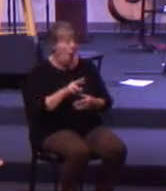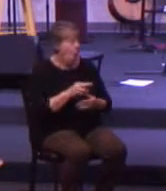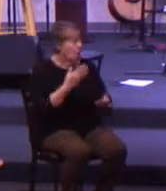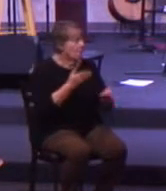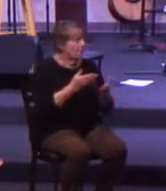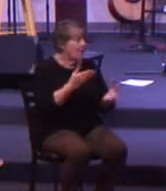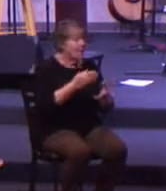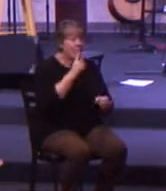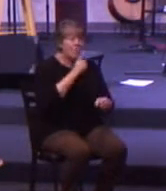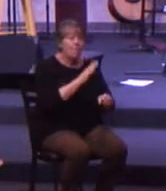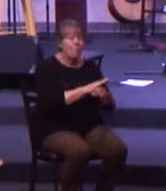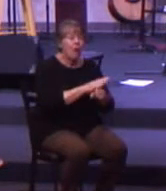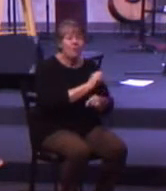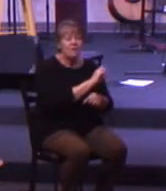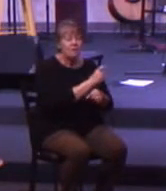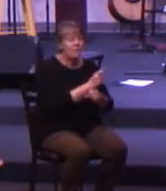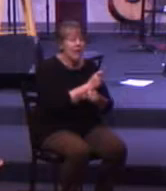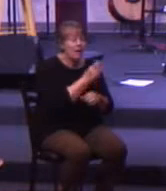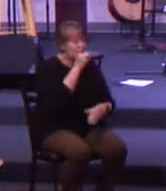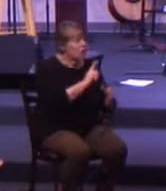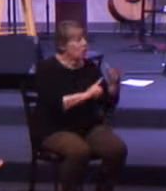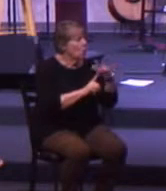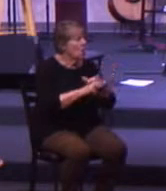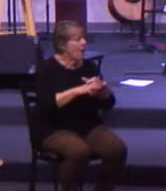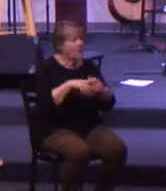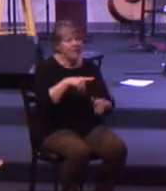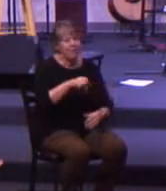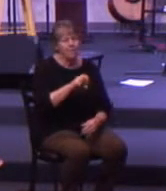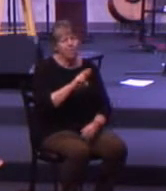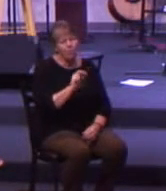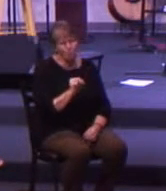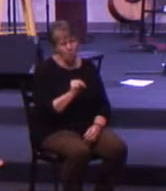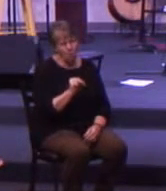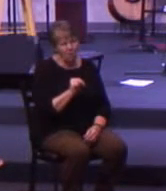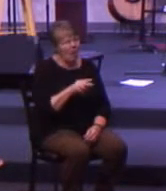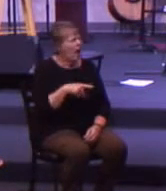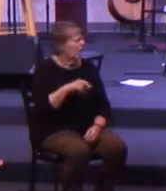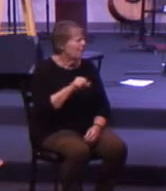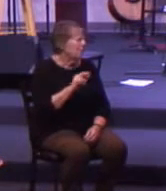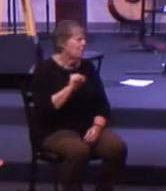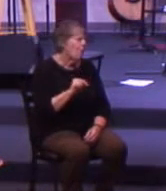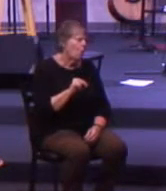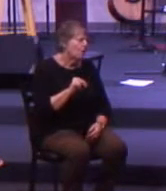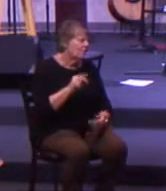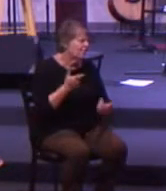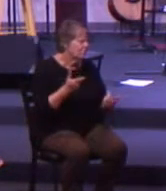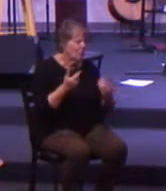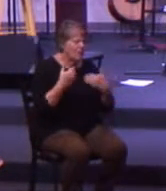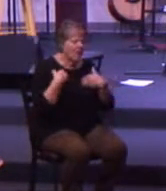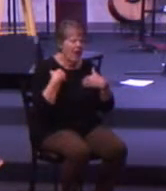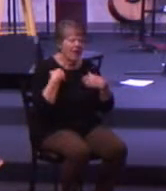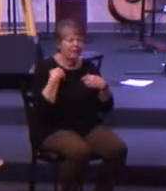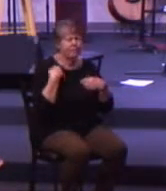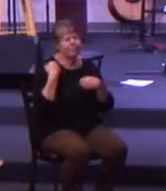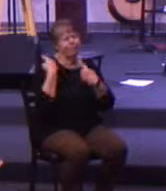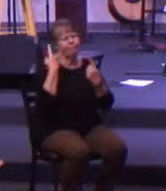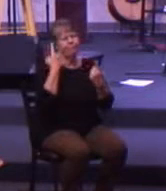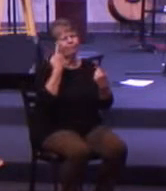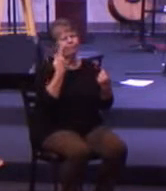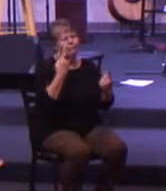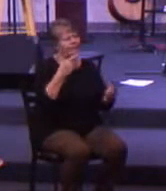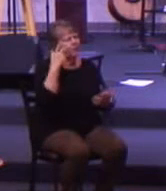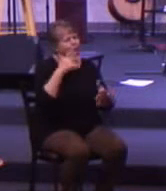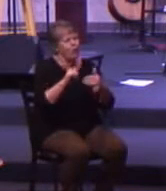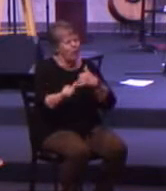shows up as well in pornography. You know, pornography's been around forever. We have all sorts of ancient evidence of pornography in